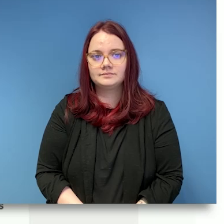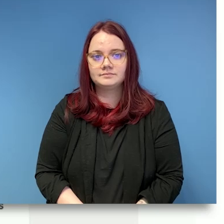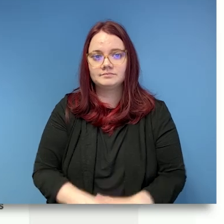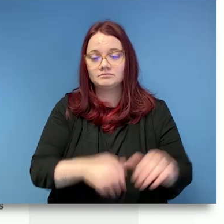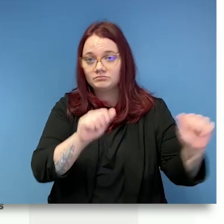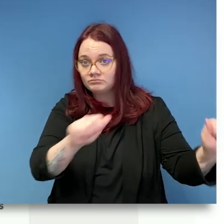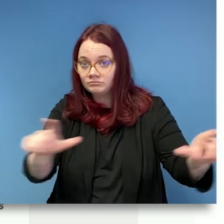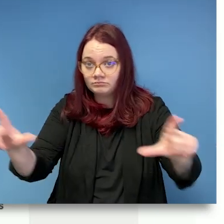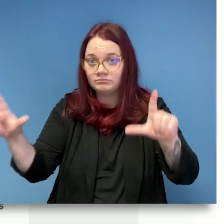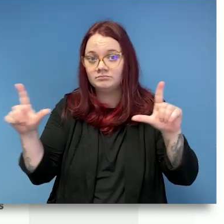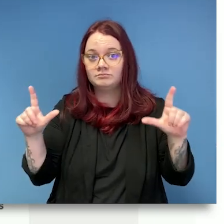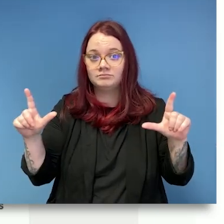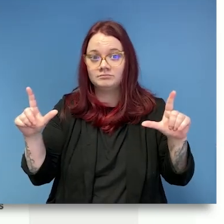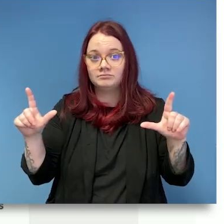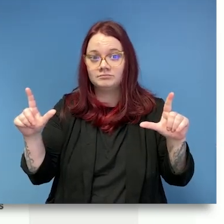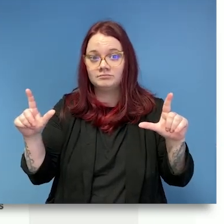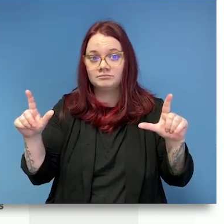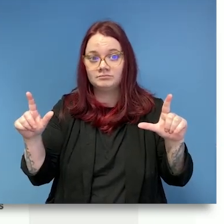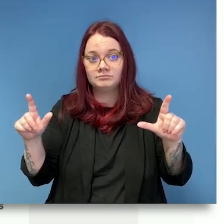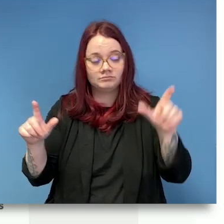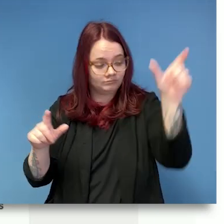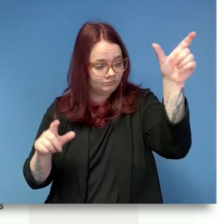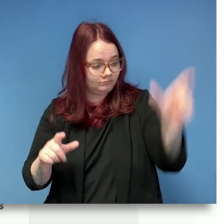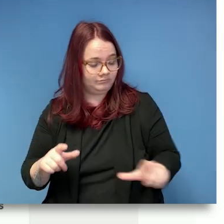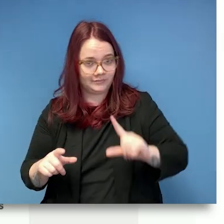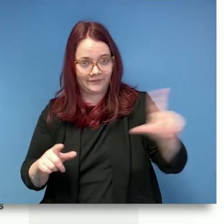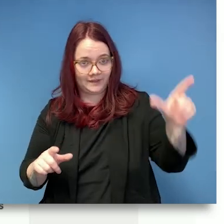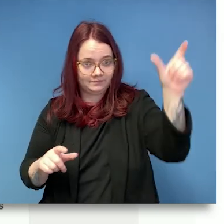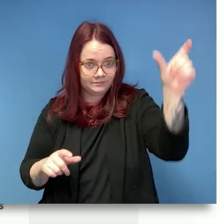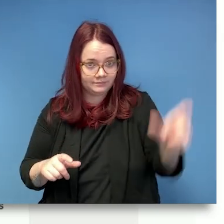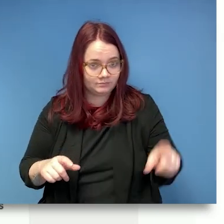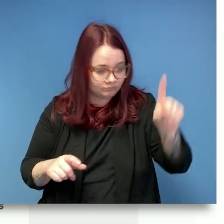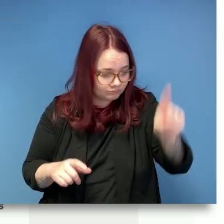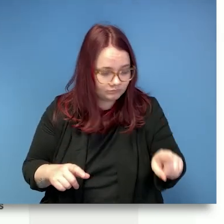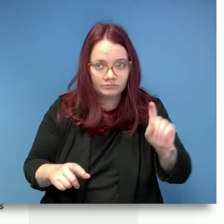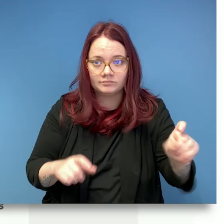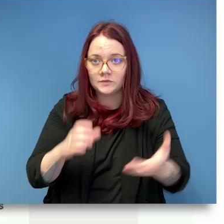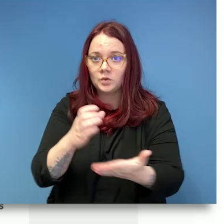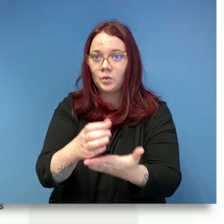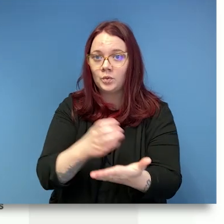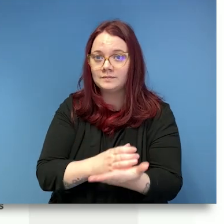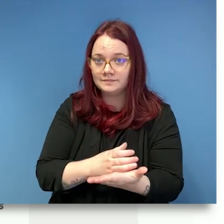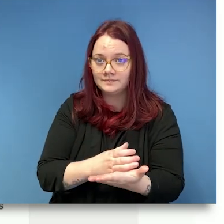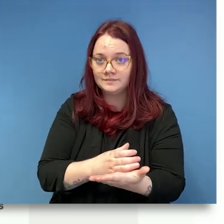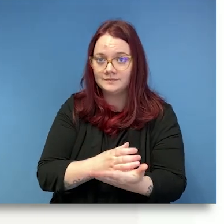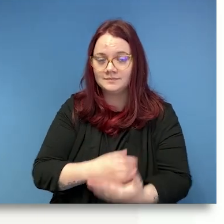Once you are logged in, navigate to the left-hand menu and click on Courses.